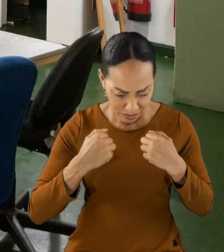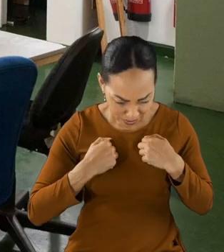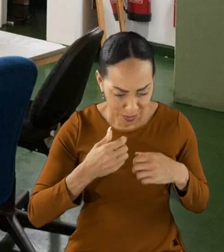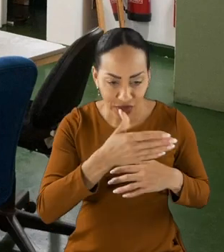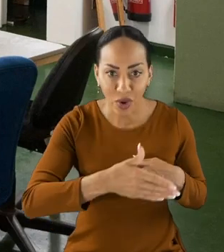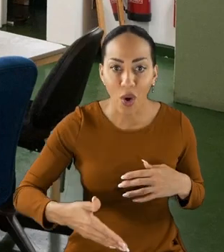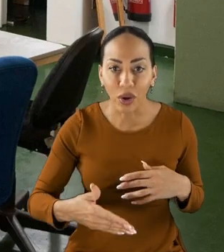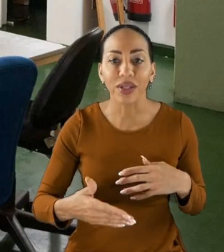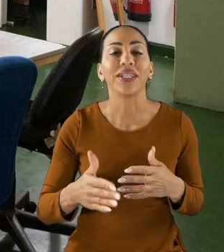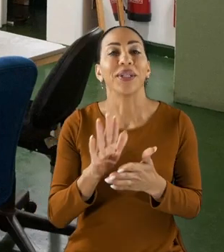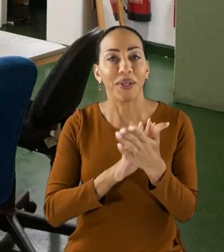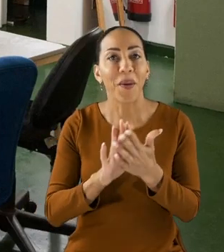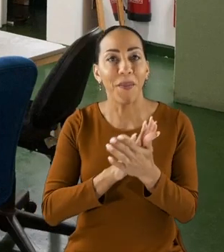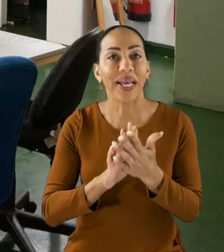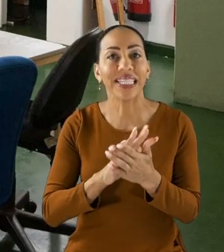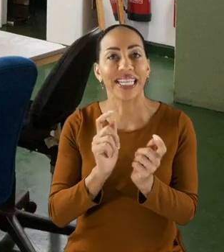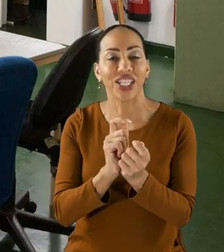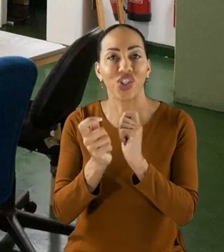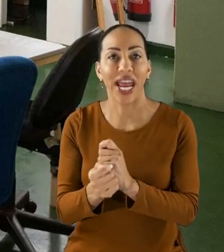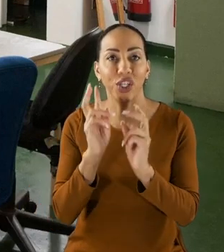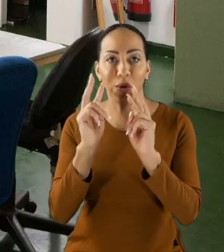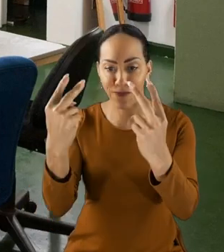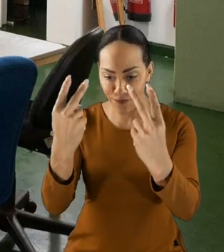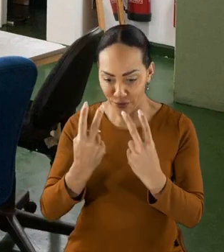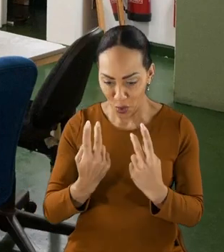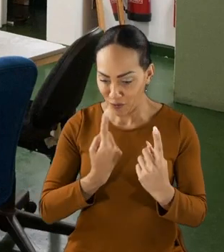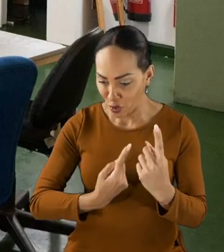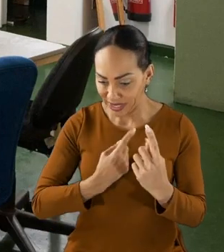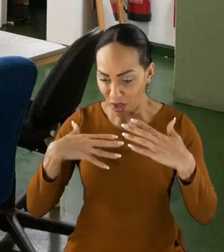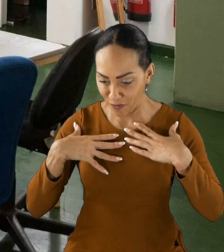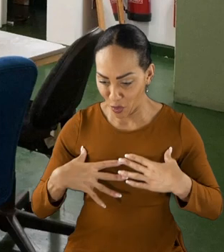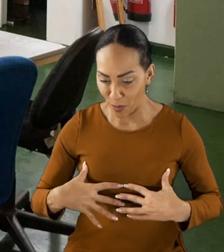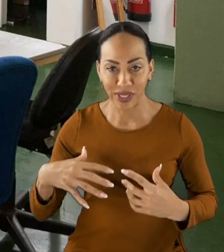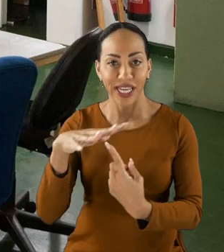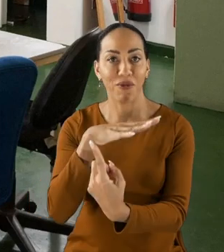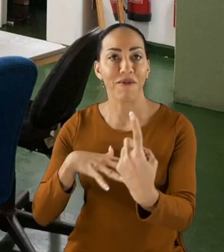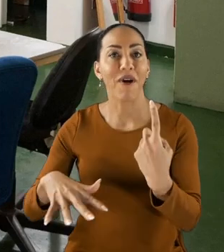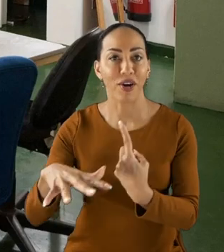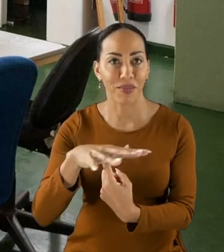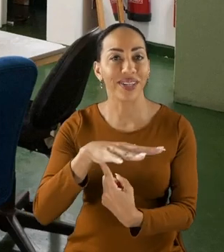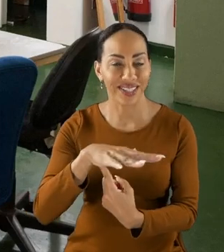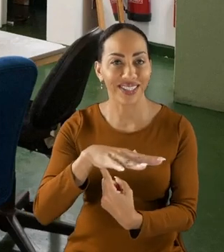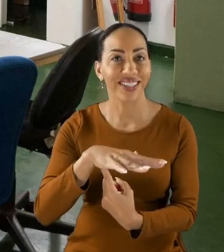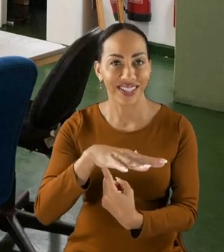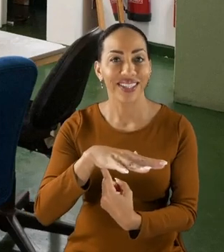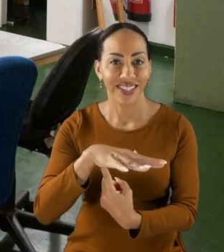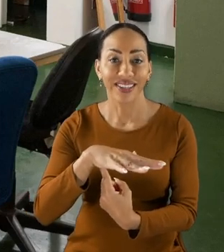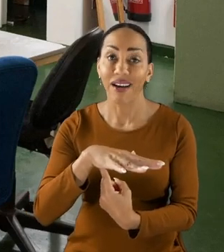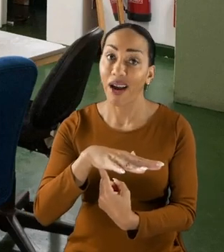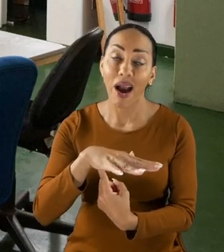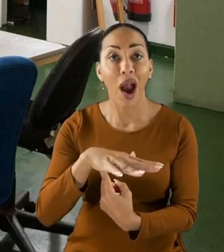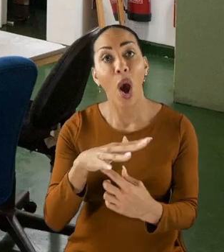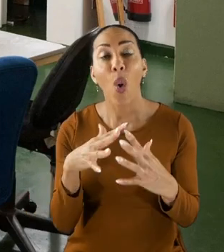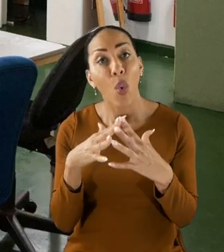person and their relationship to their body and their environment and their movement, that I think is